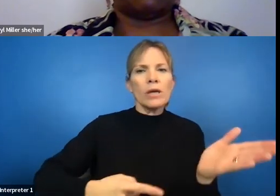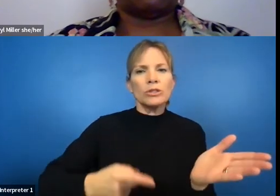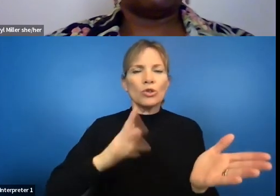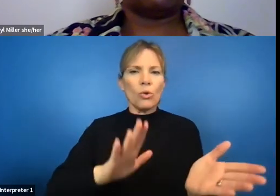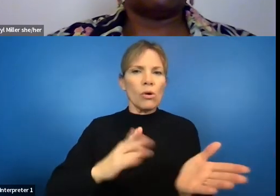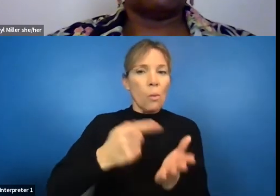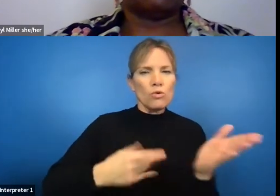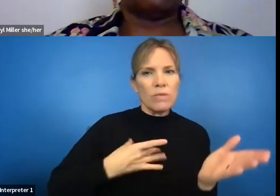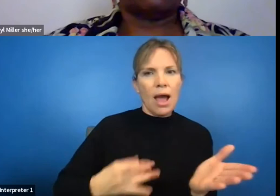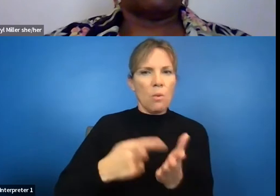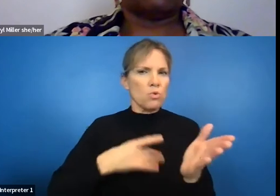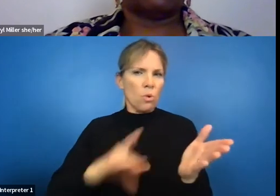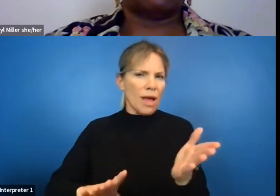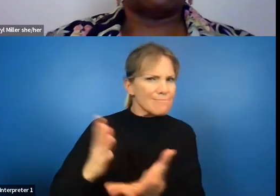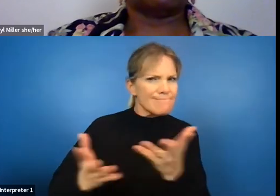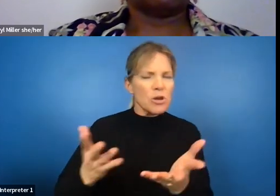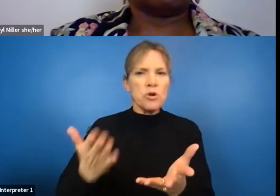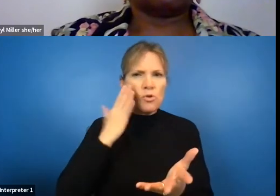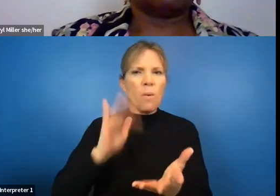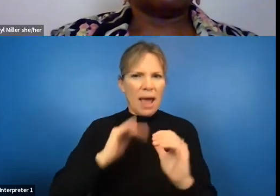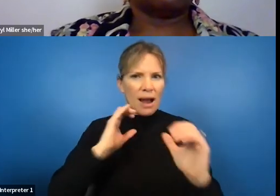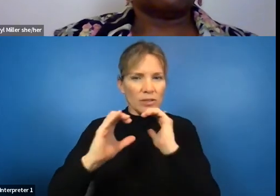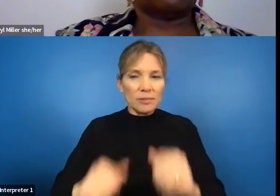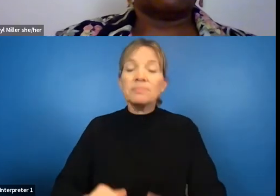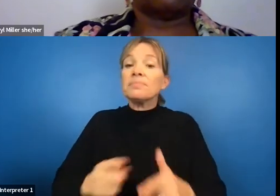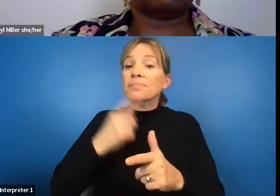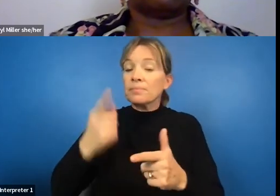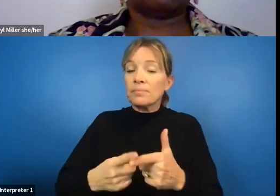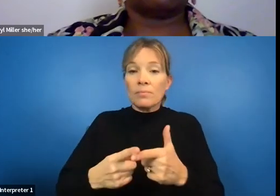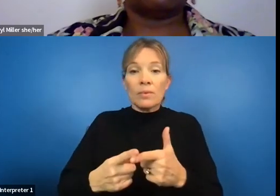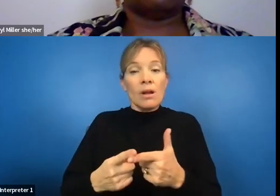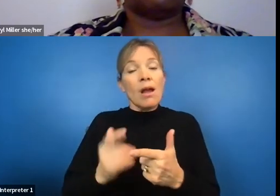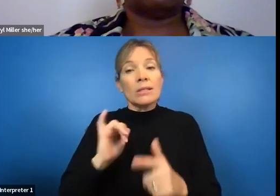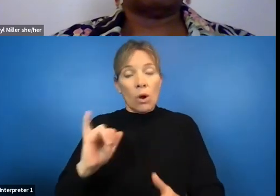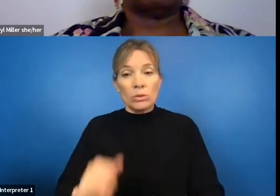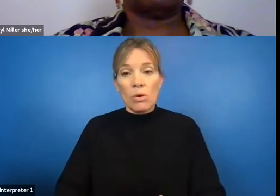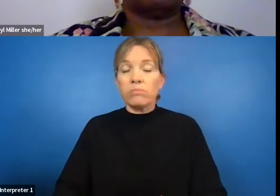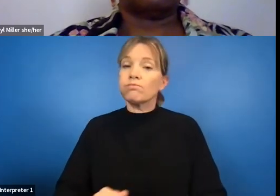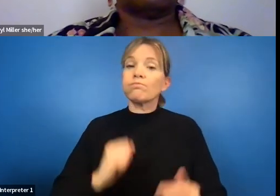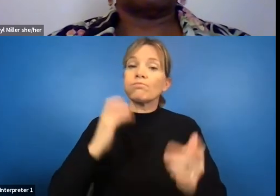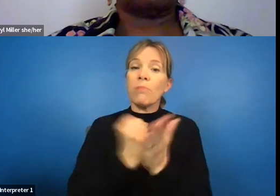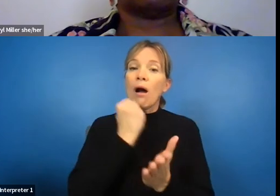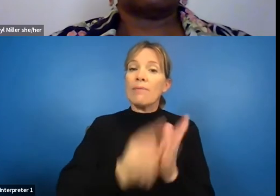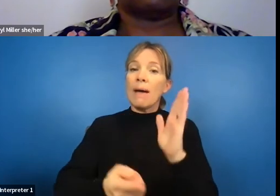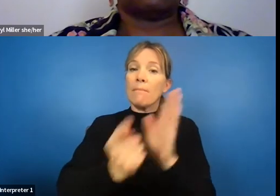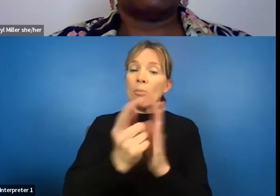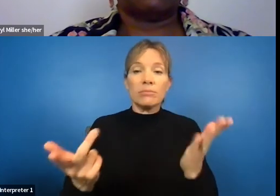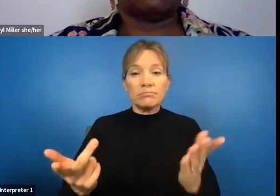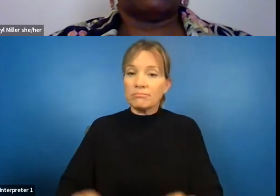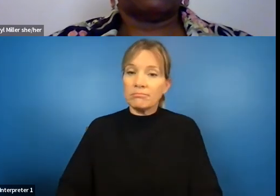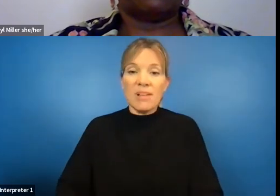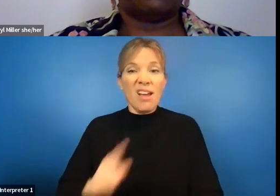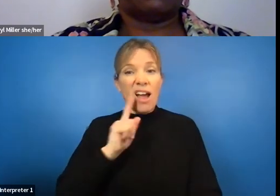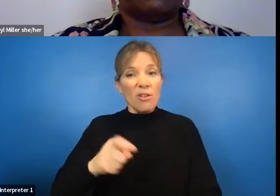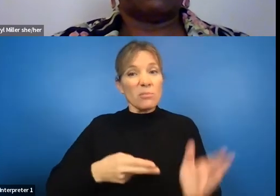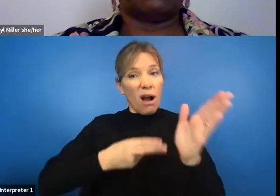points, and where you can have that conversation. And then it's also taking advantage of a moment. And I have to be honest